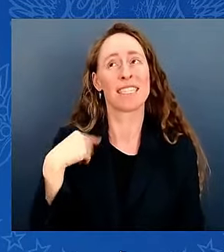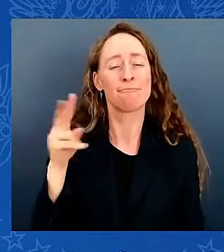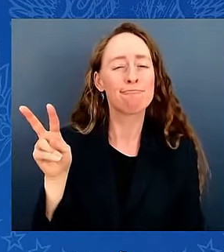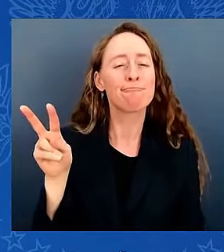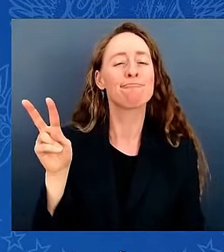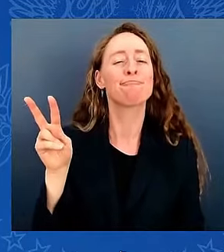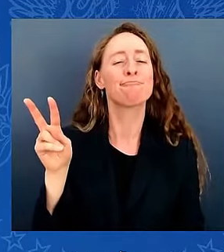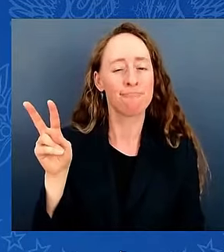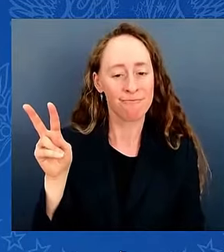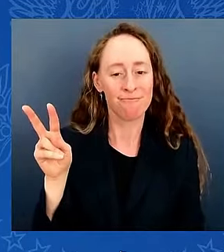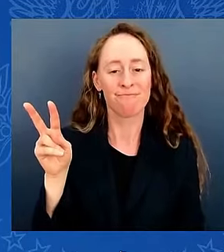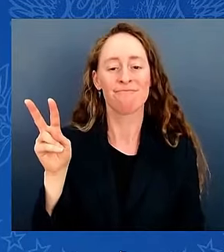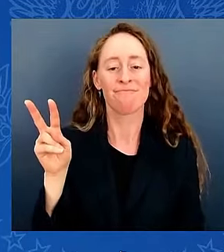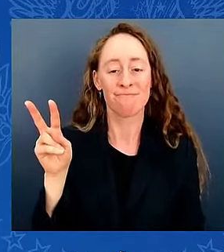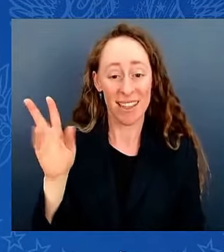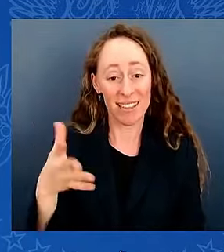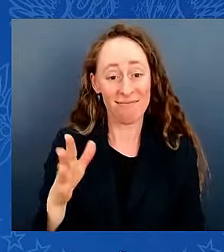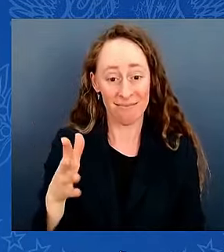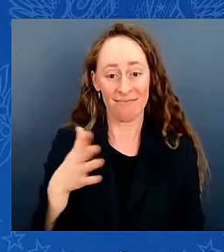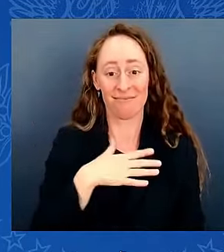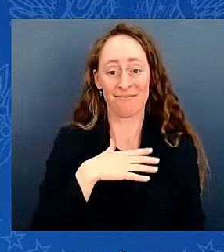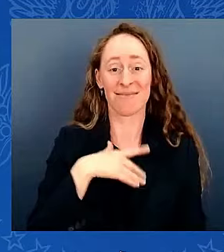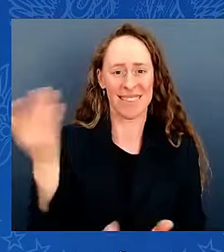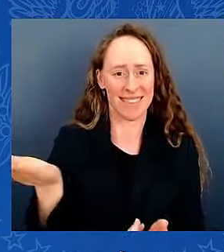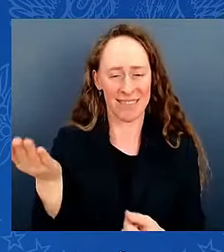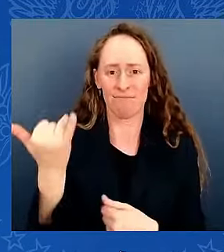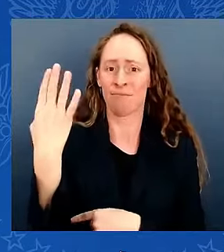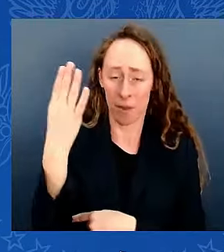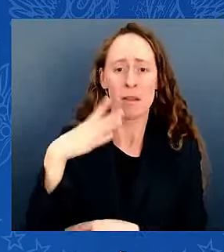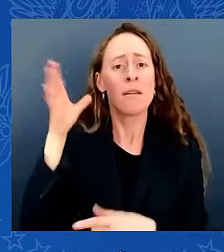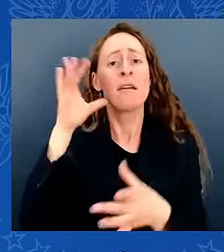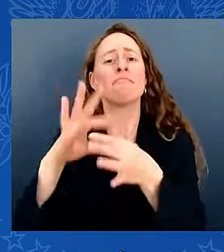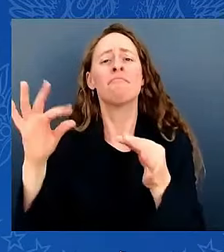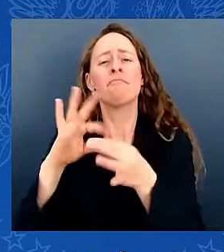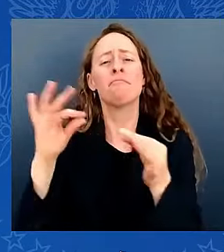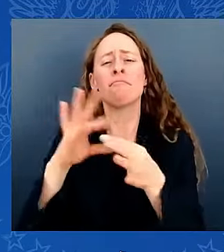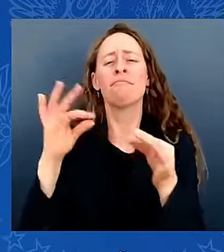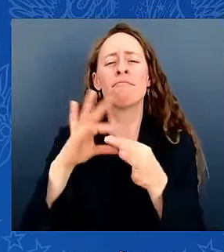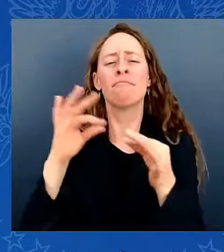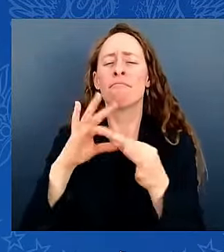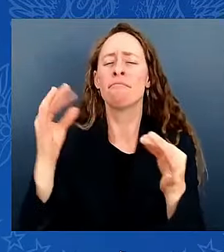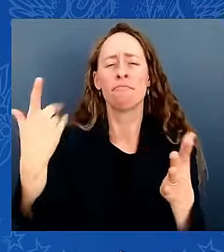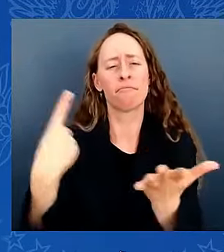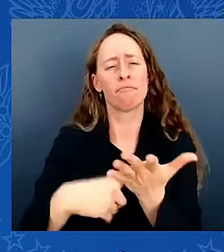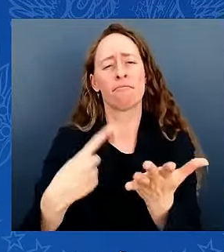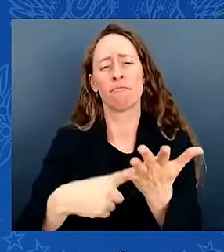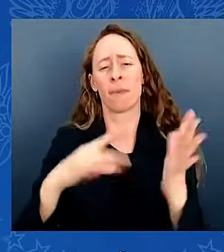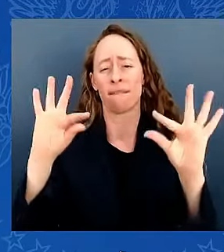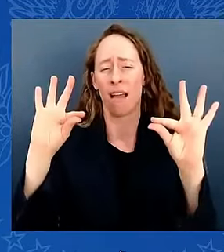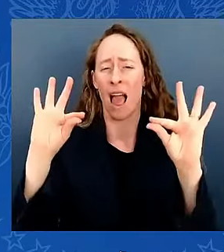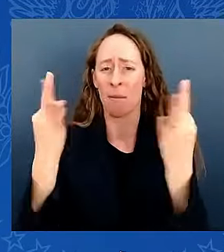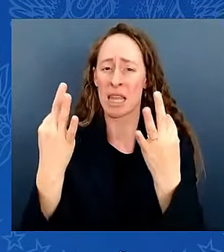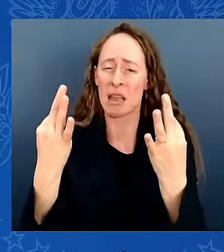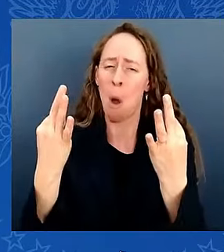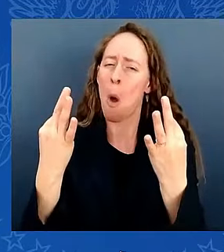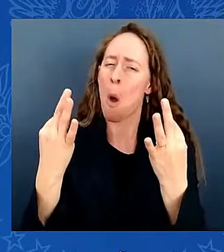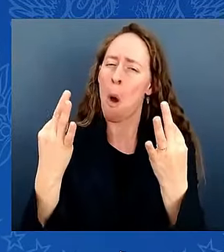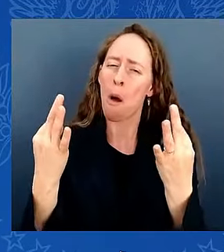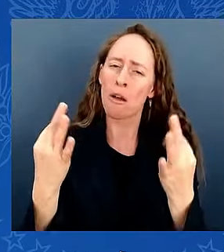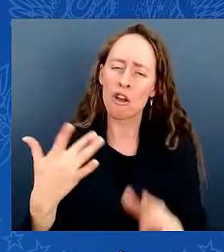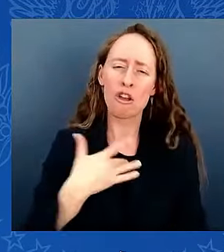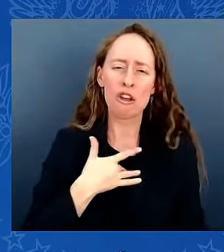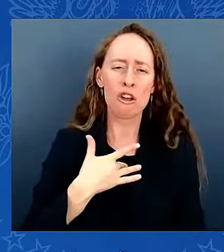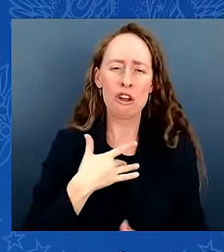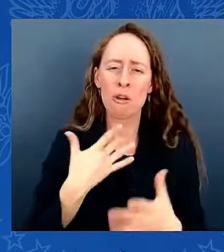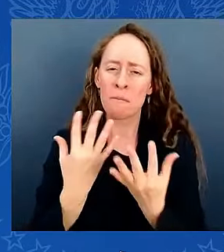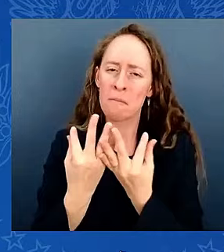that family is the beginning, the middle, and the end. It's everything. And thank